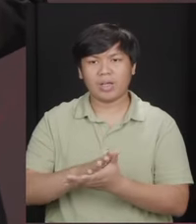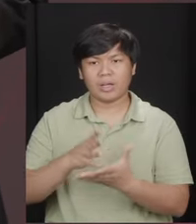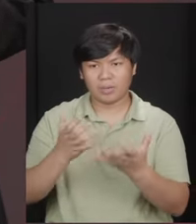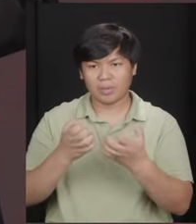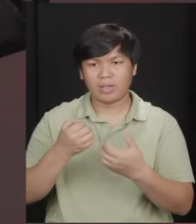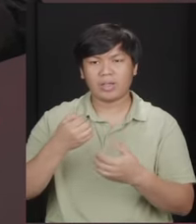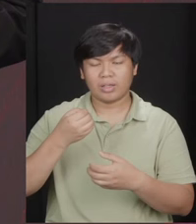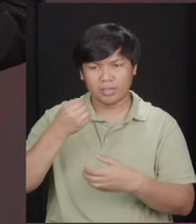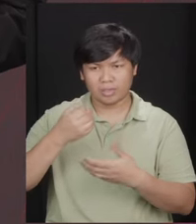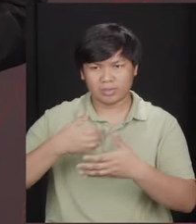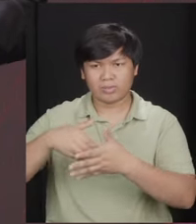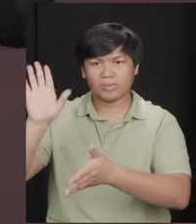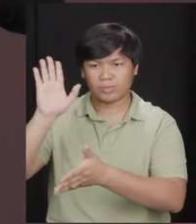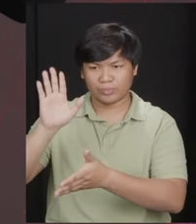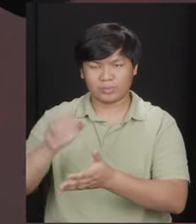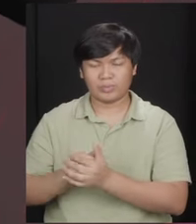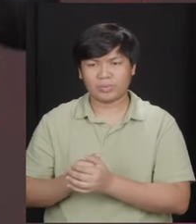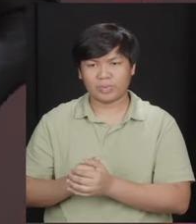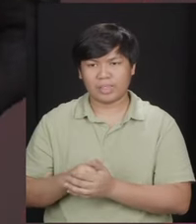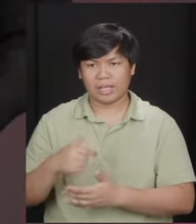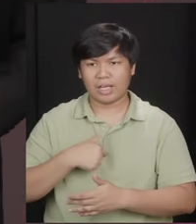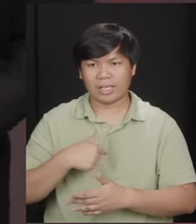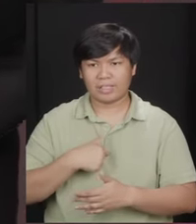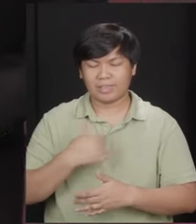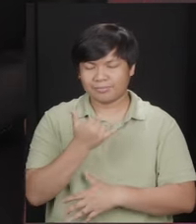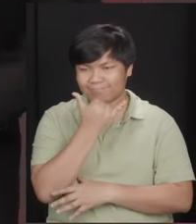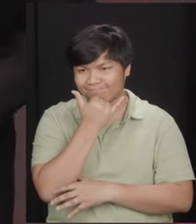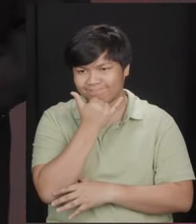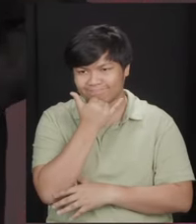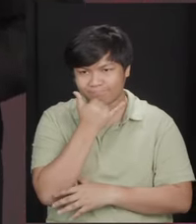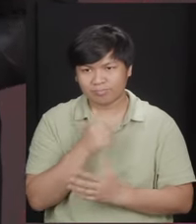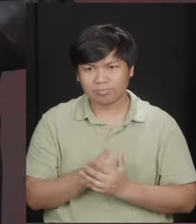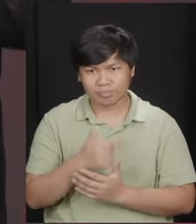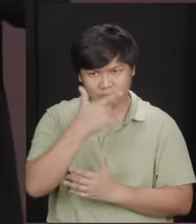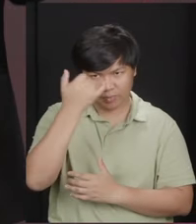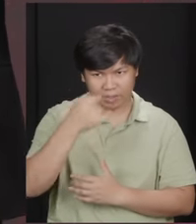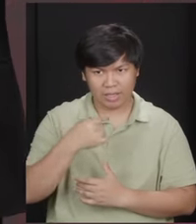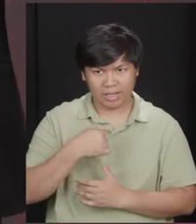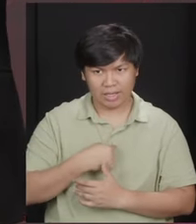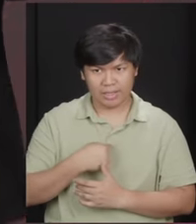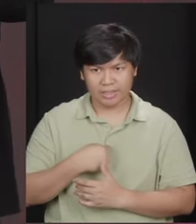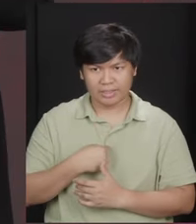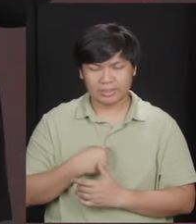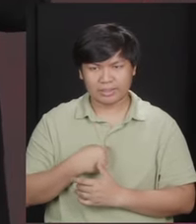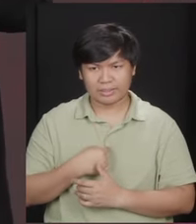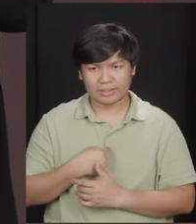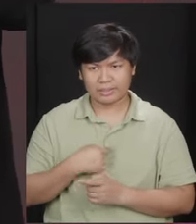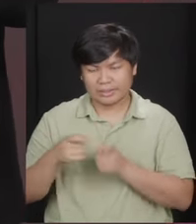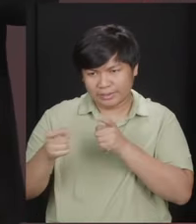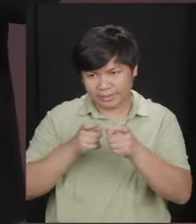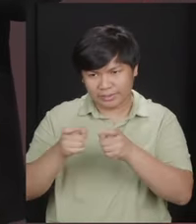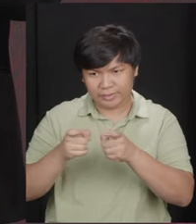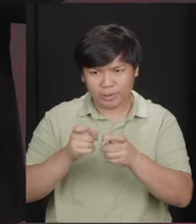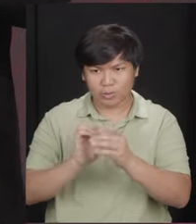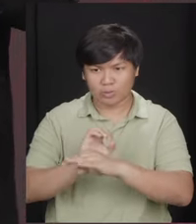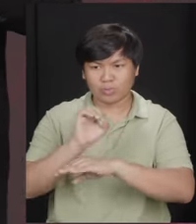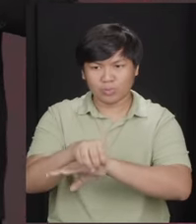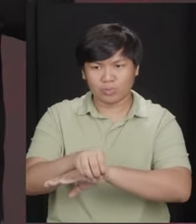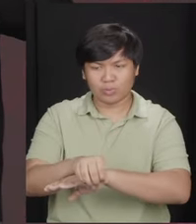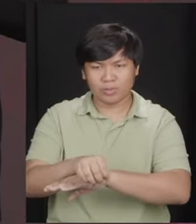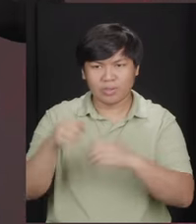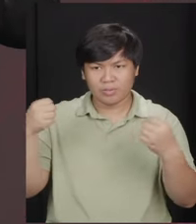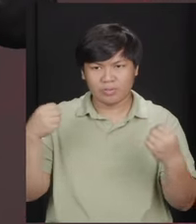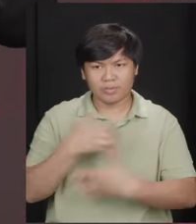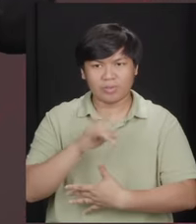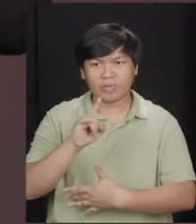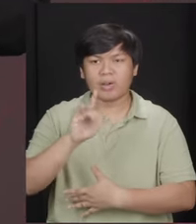She's finally had it, and I am at fault because I treated her out of fear of